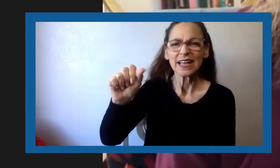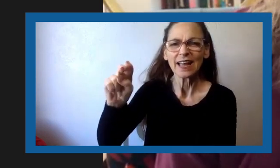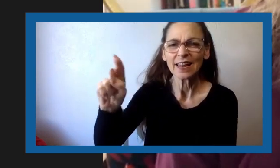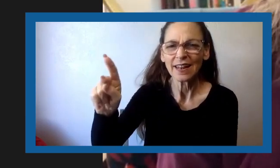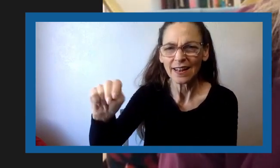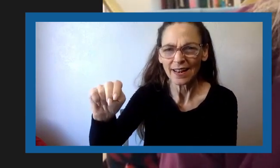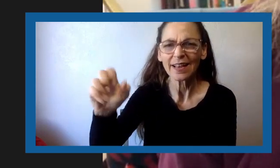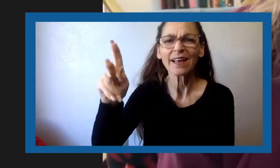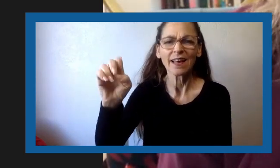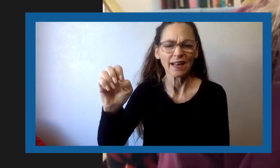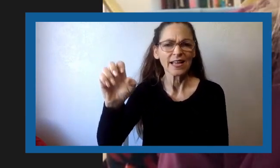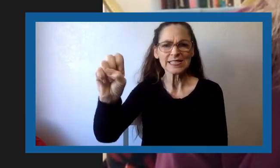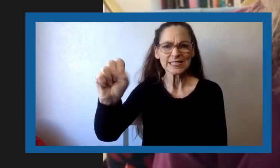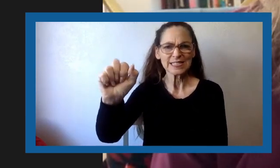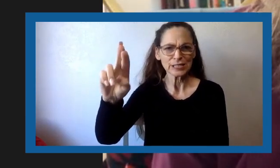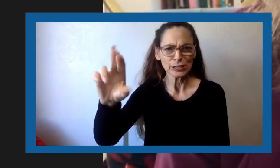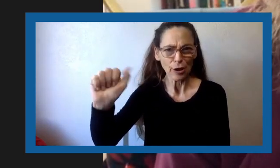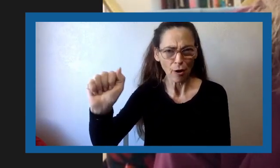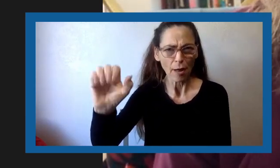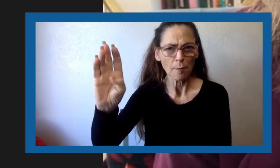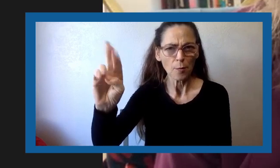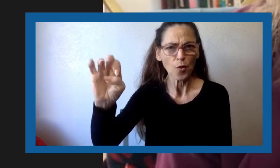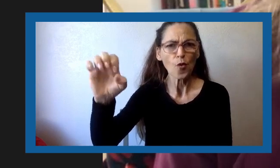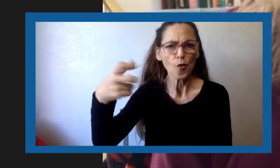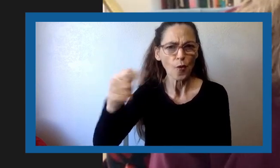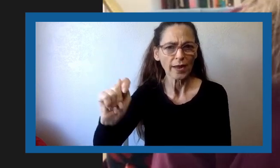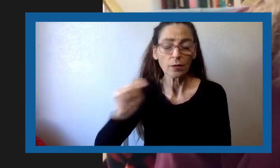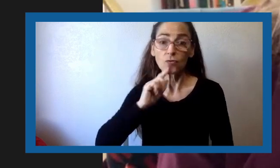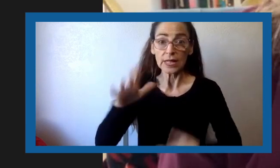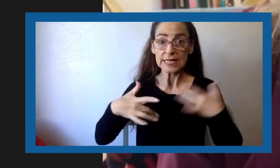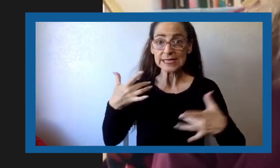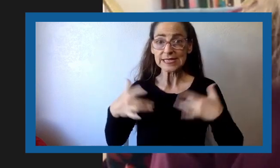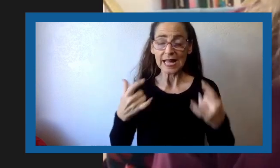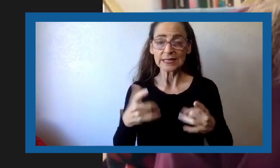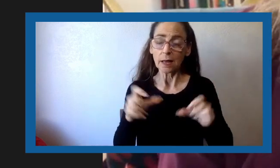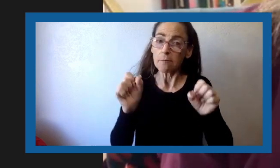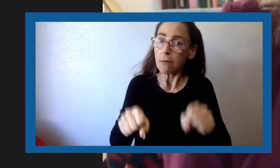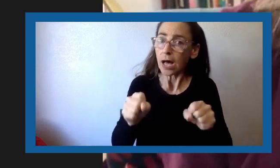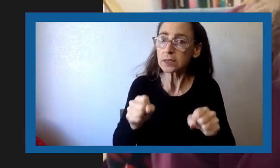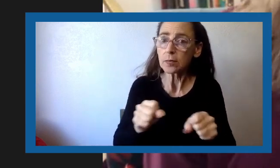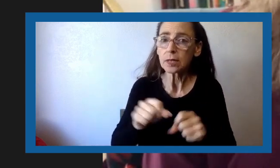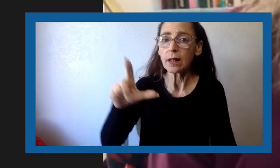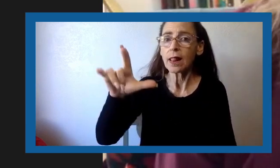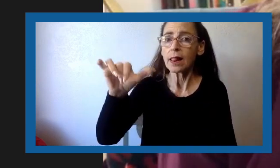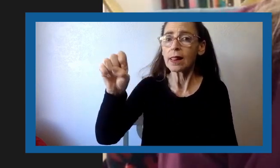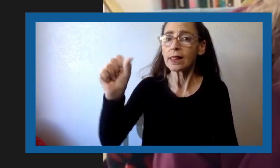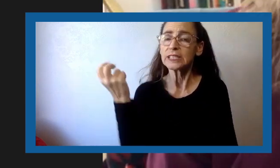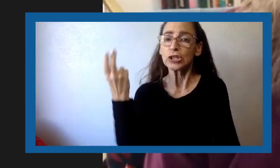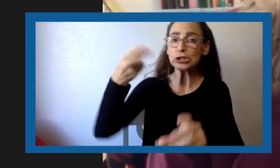Rome, Sarah McBride, so forth. And I'm really excited to see the potential of Lisa Middleton joining those